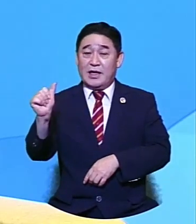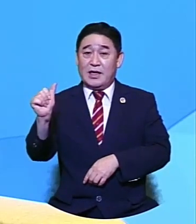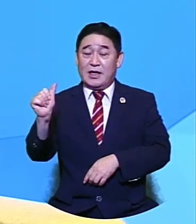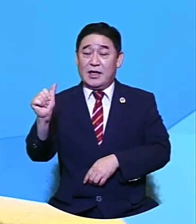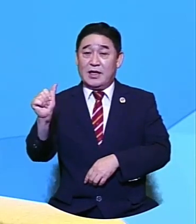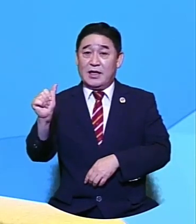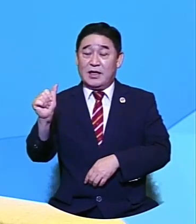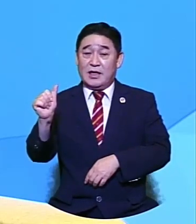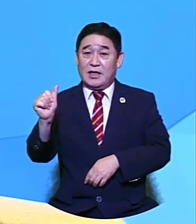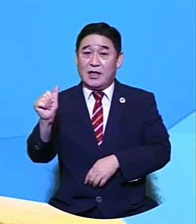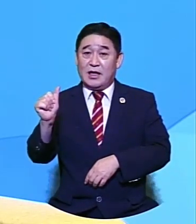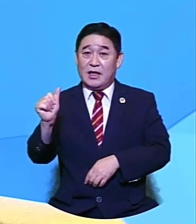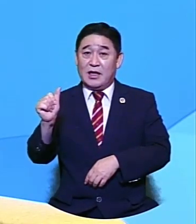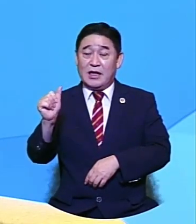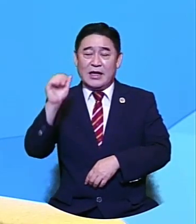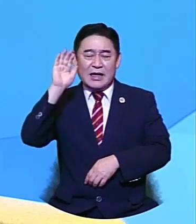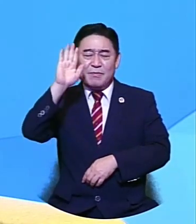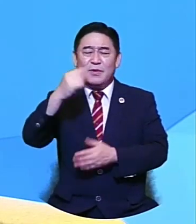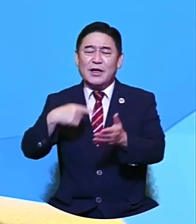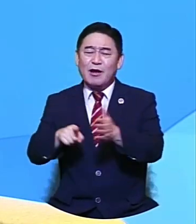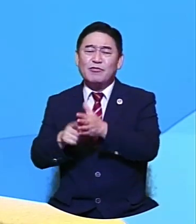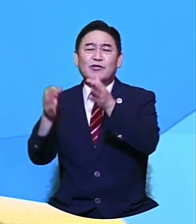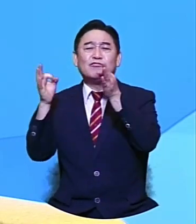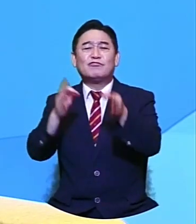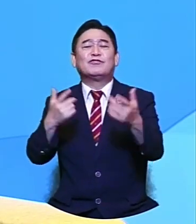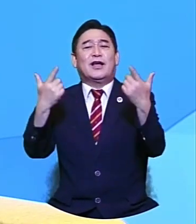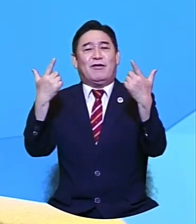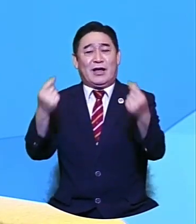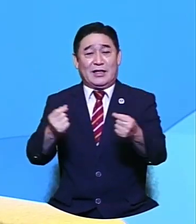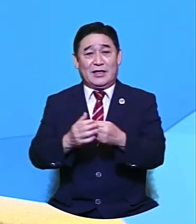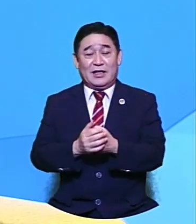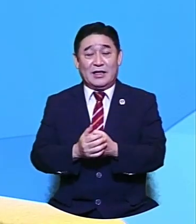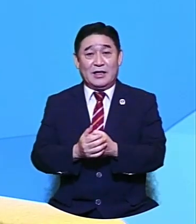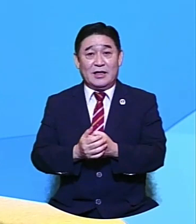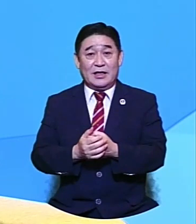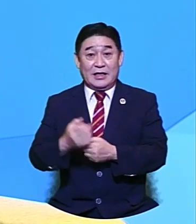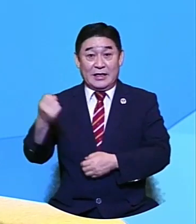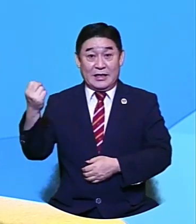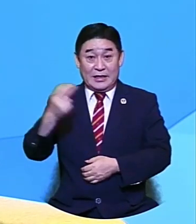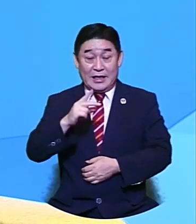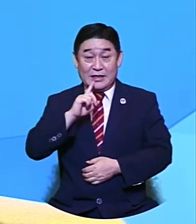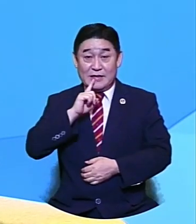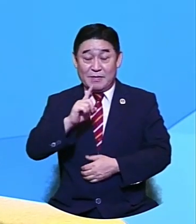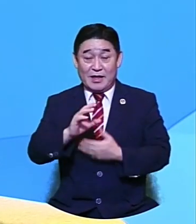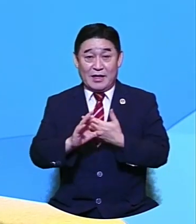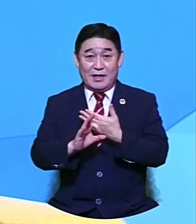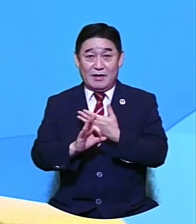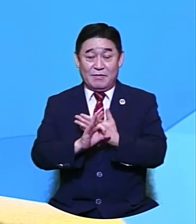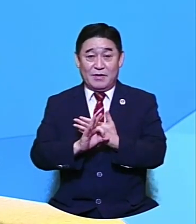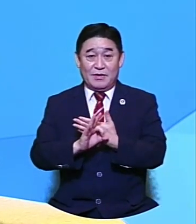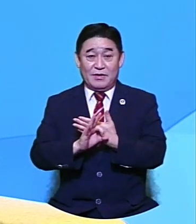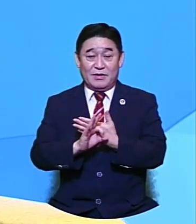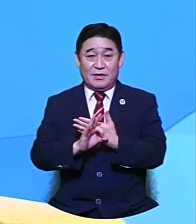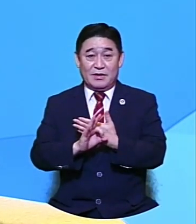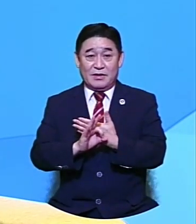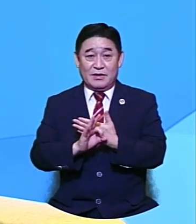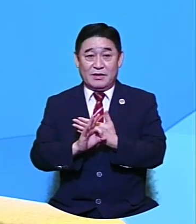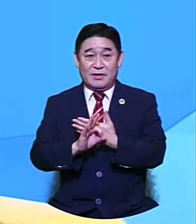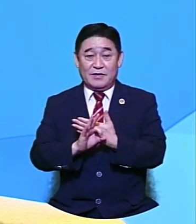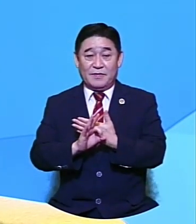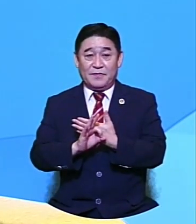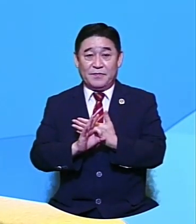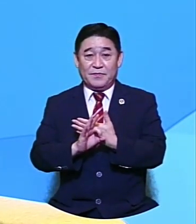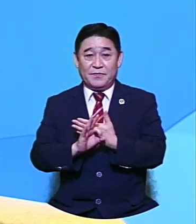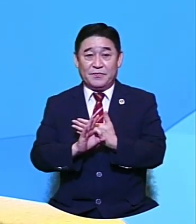investment for the future. That means that if we can make progress in terms of not just